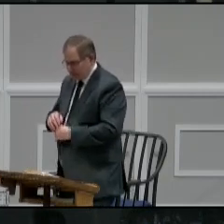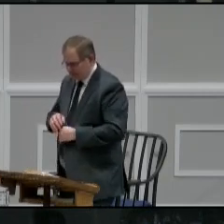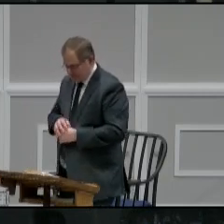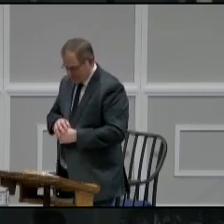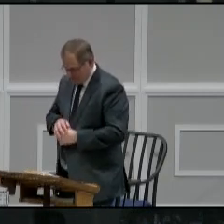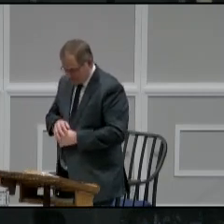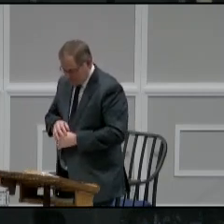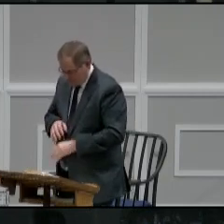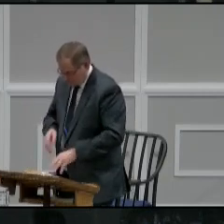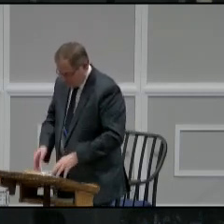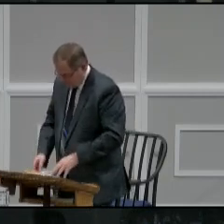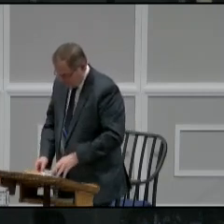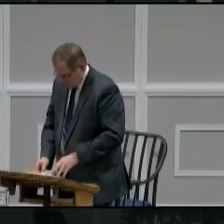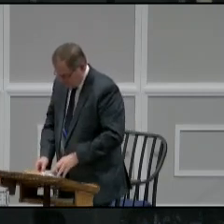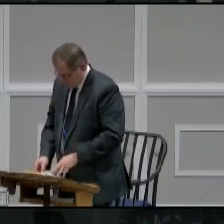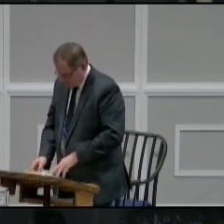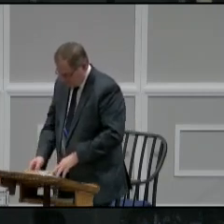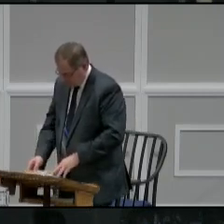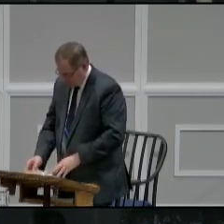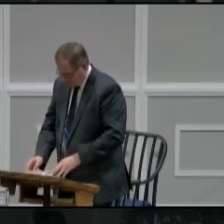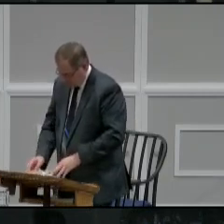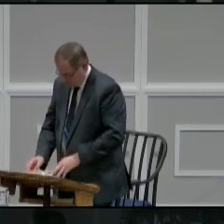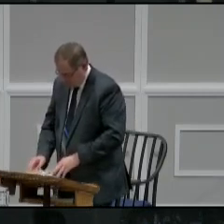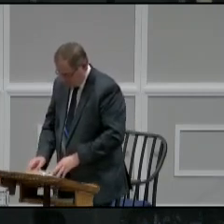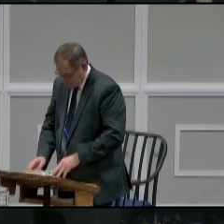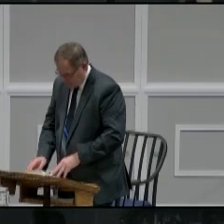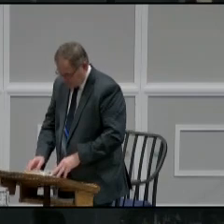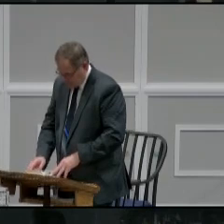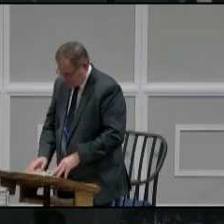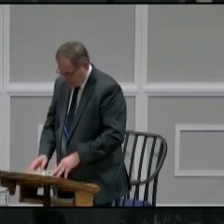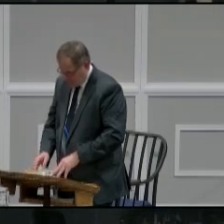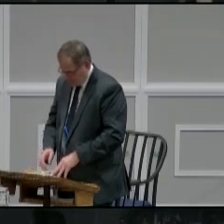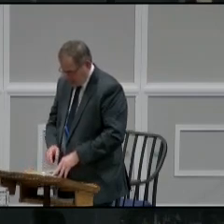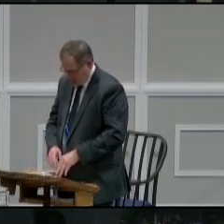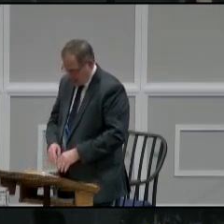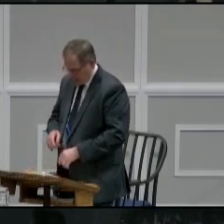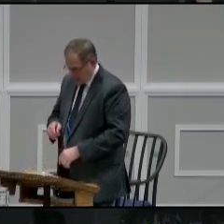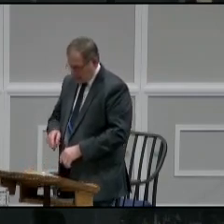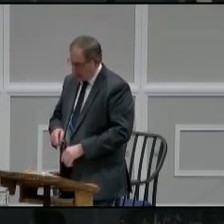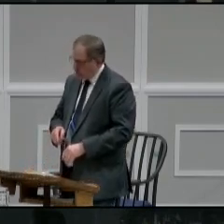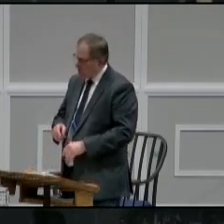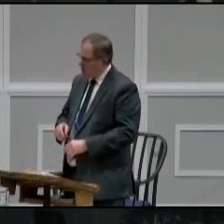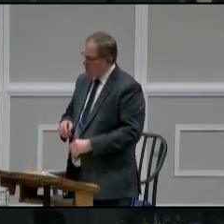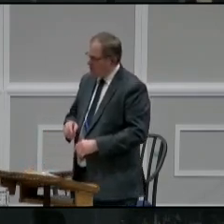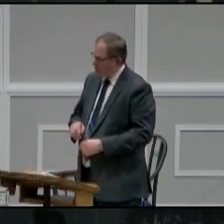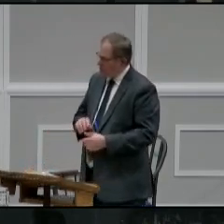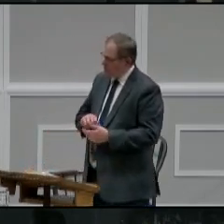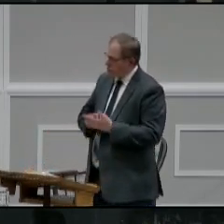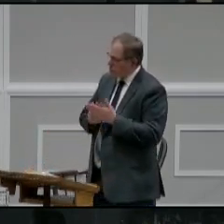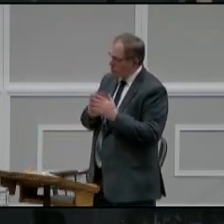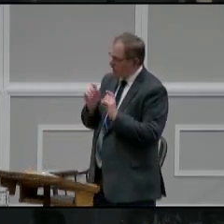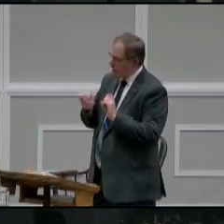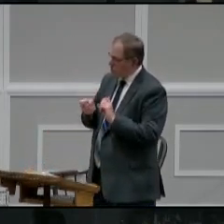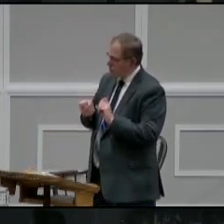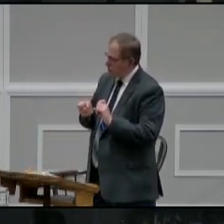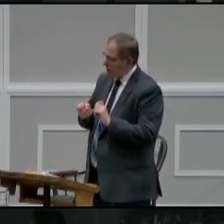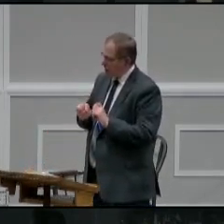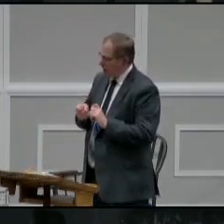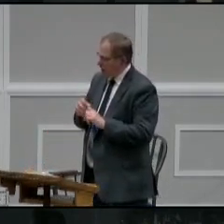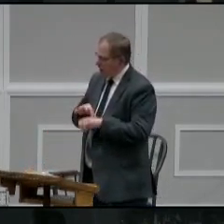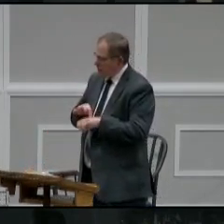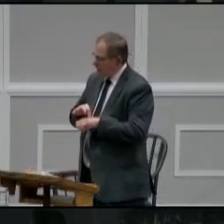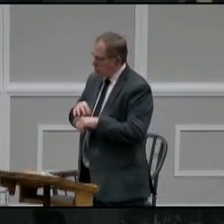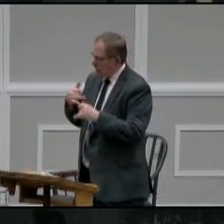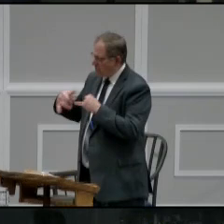there. It's in the Greek or something. This became a gluttonous, fleshly party, is what